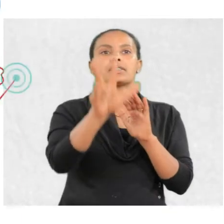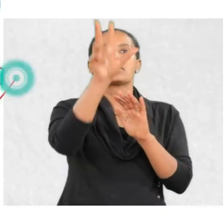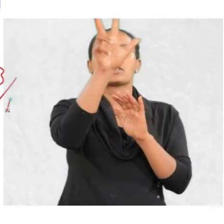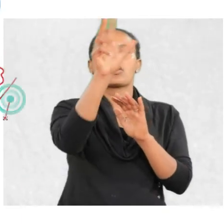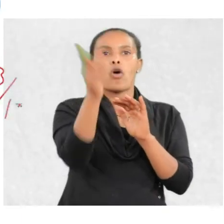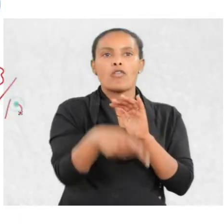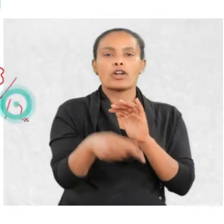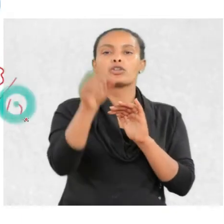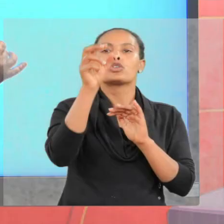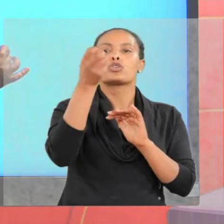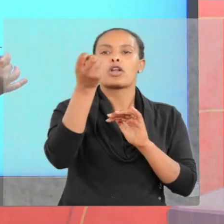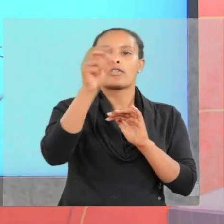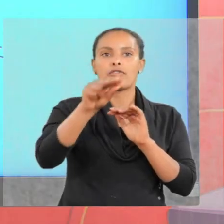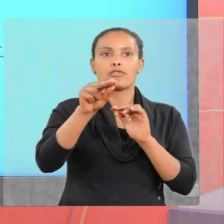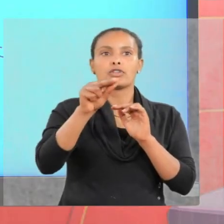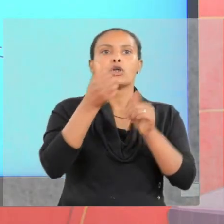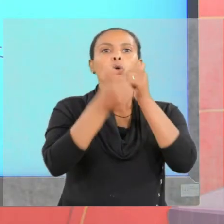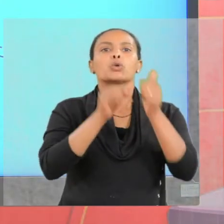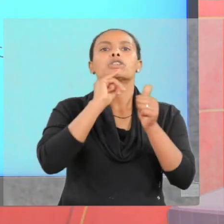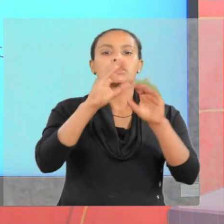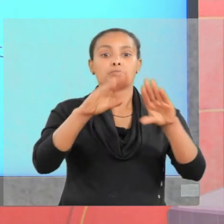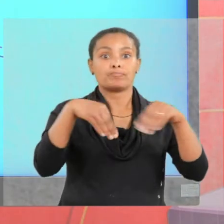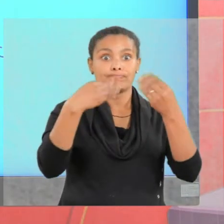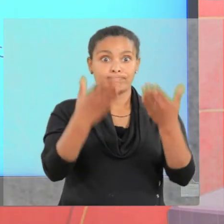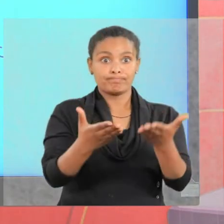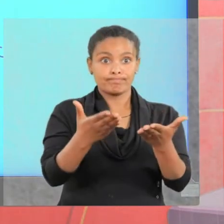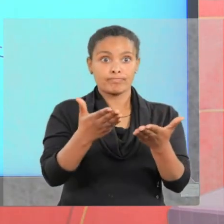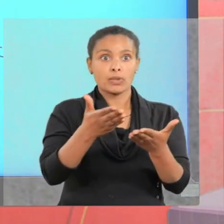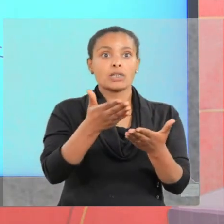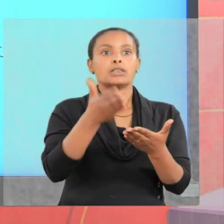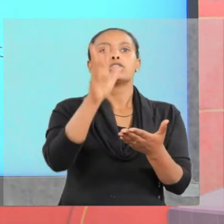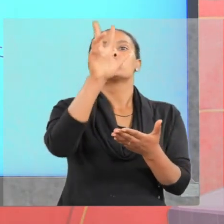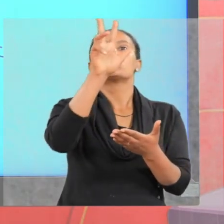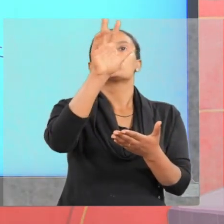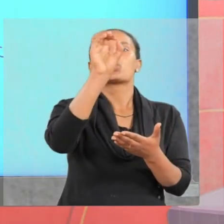12, which is by